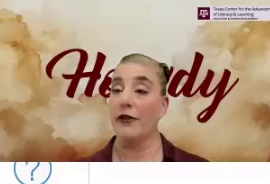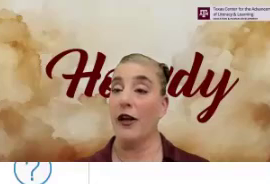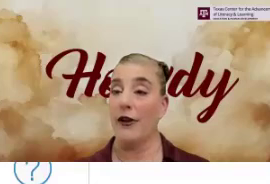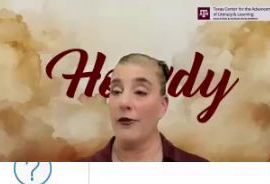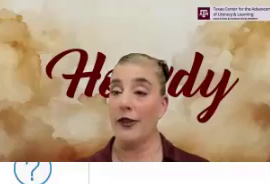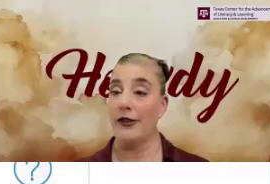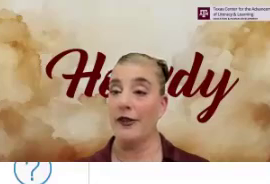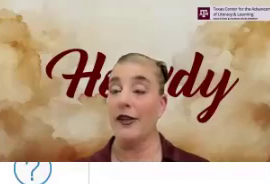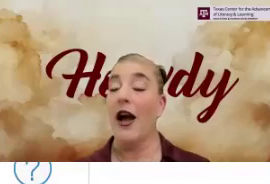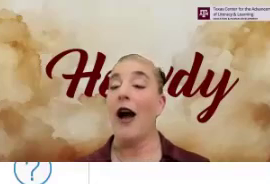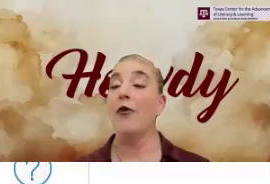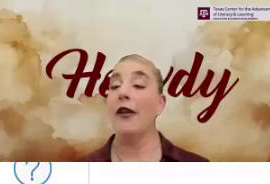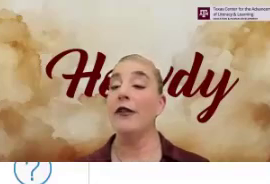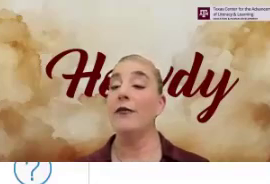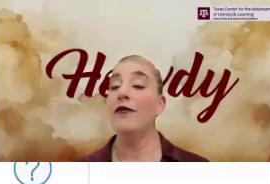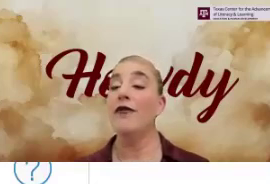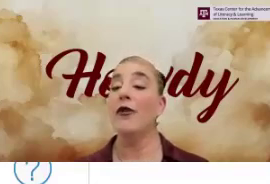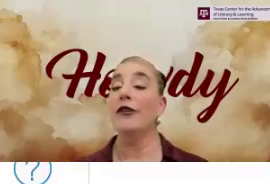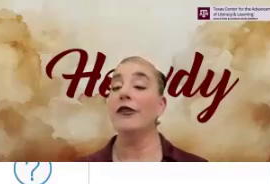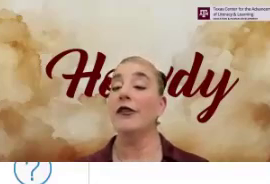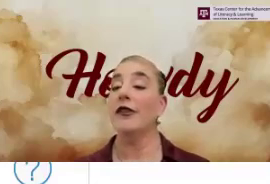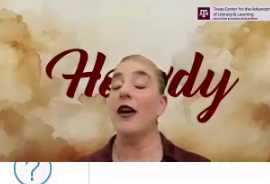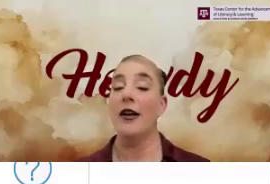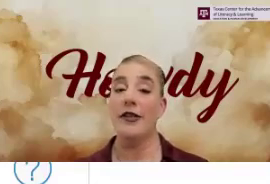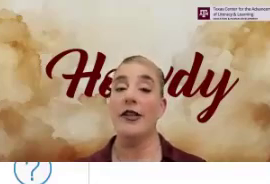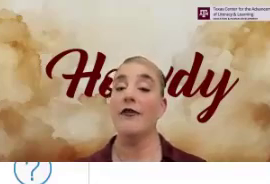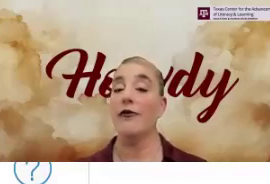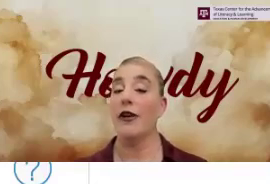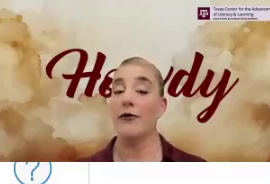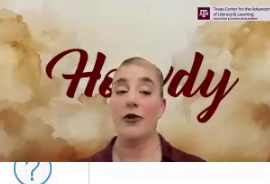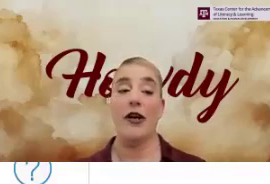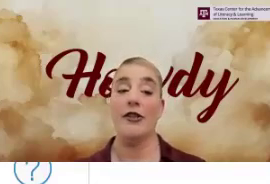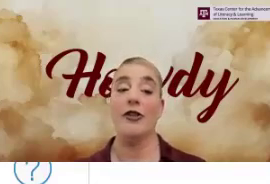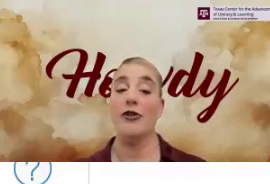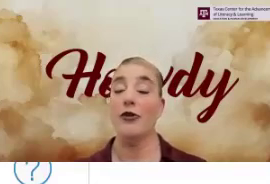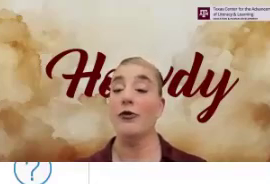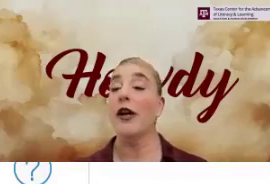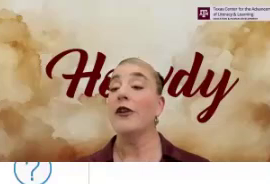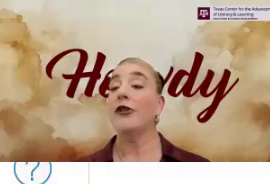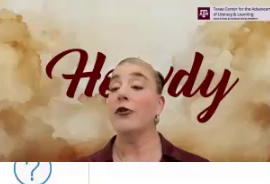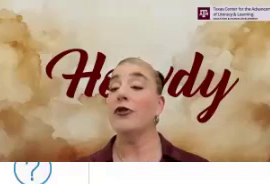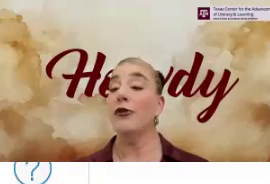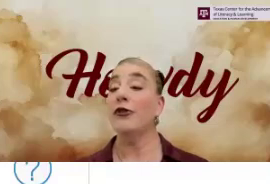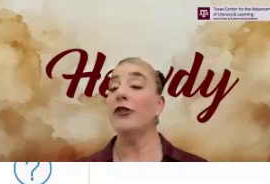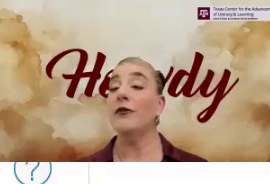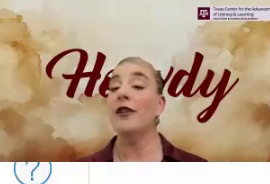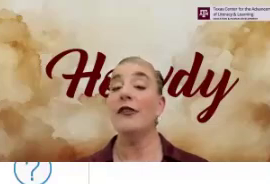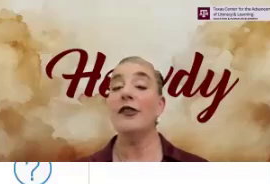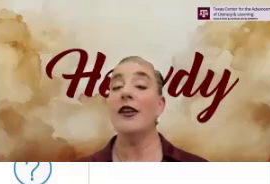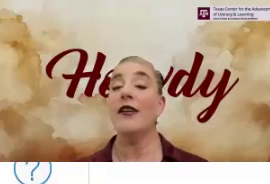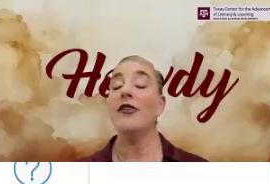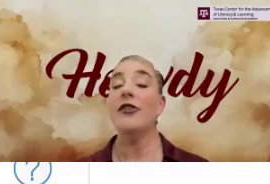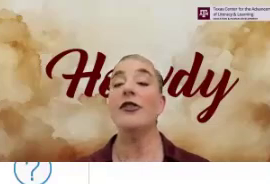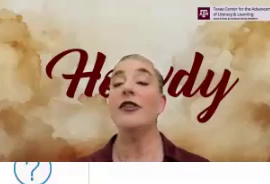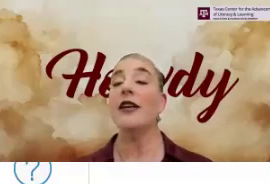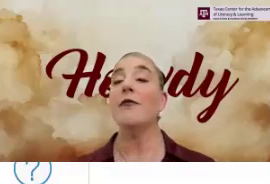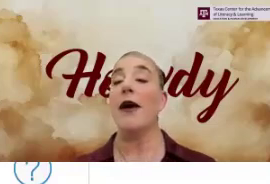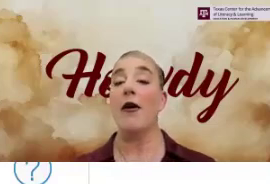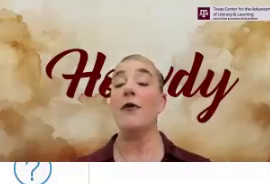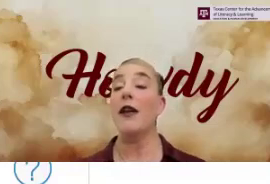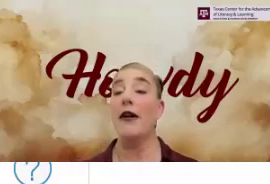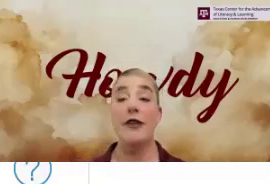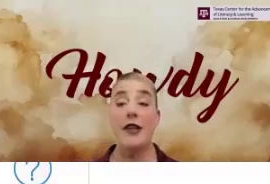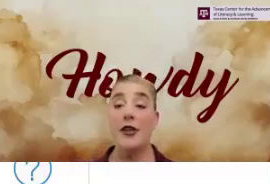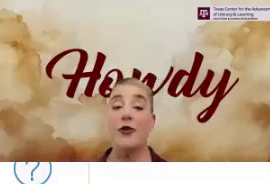better for a lot of reasons. I want them to focus on the content of what I'm trying to do. So those are some things to kind of just